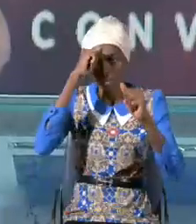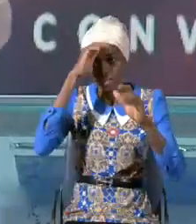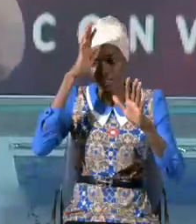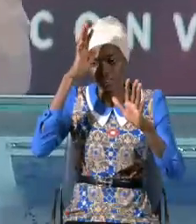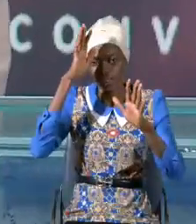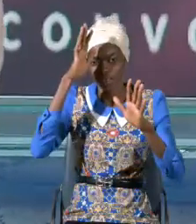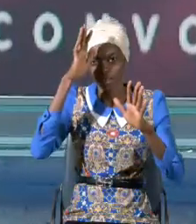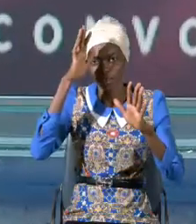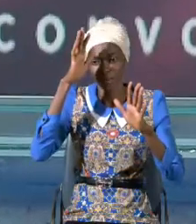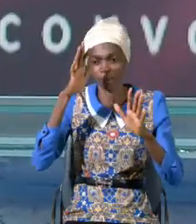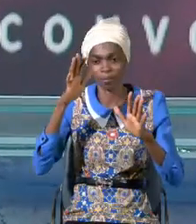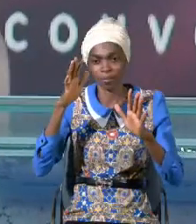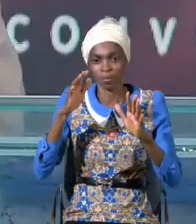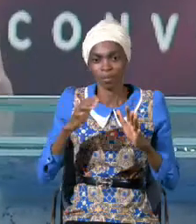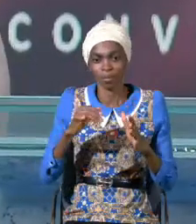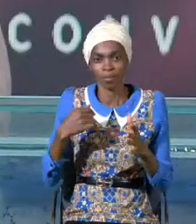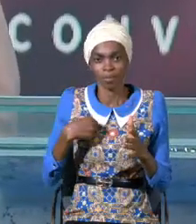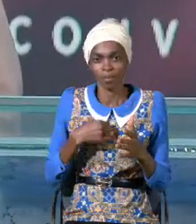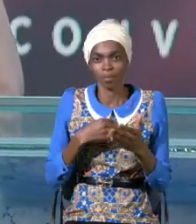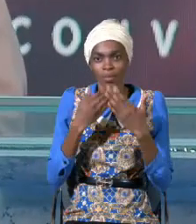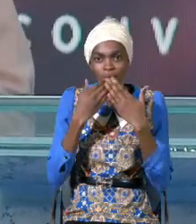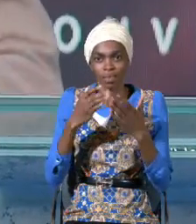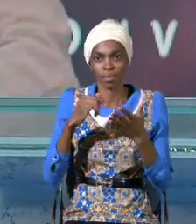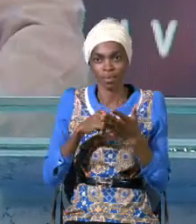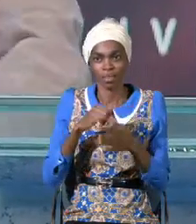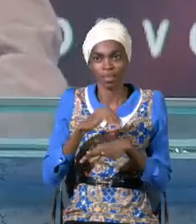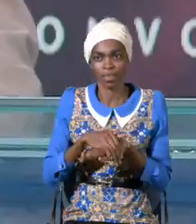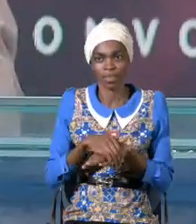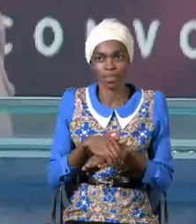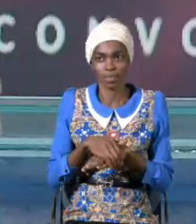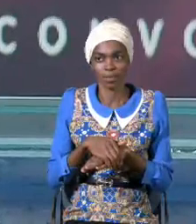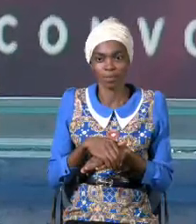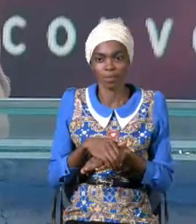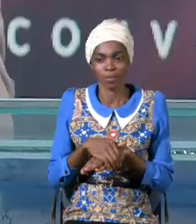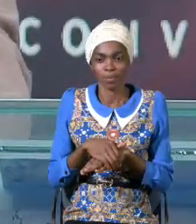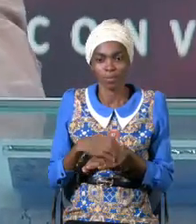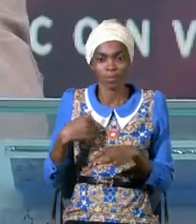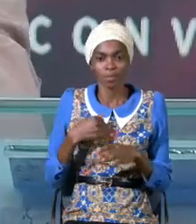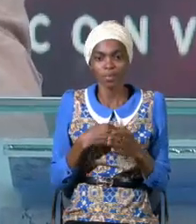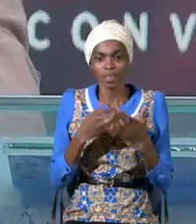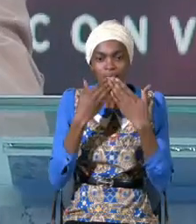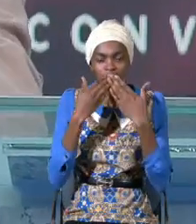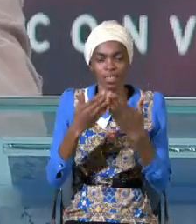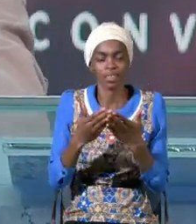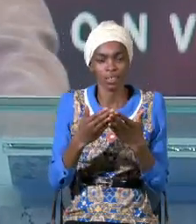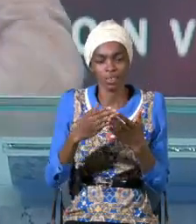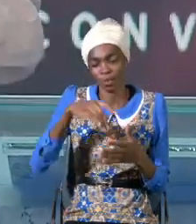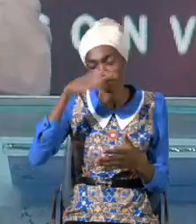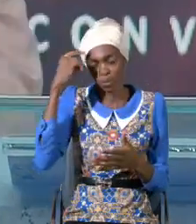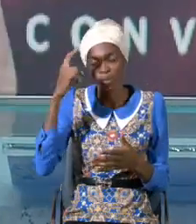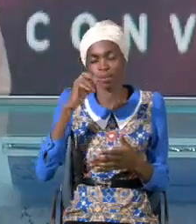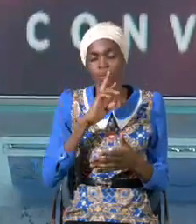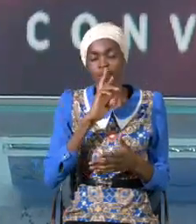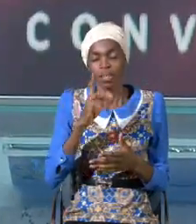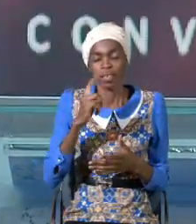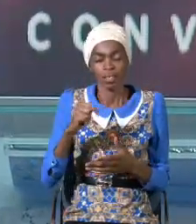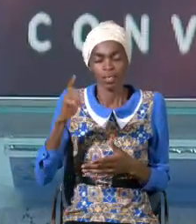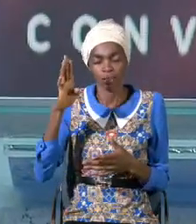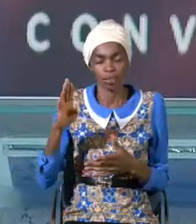we thank you tonight. We bless your name. We thank you. You are the God of young